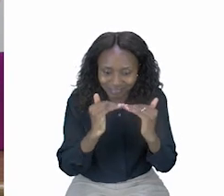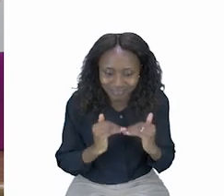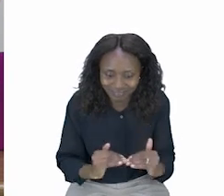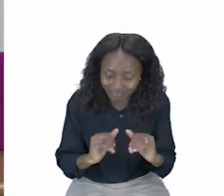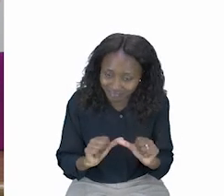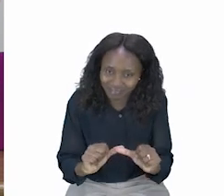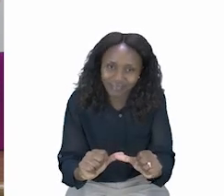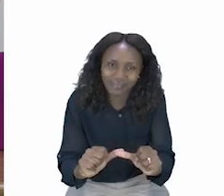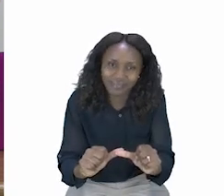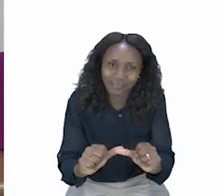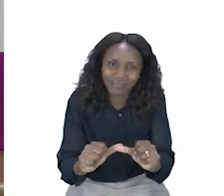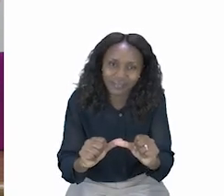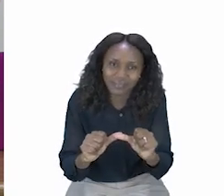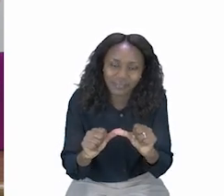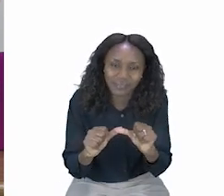to the next one.